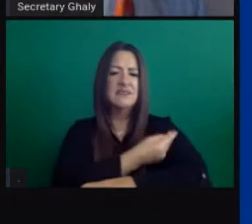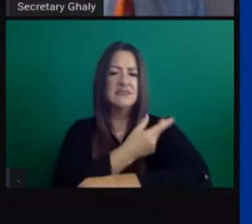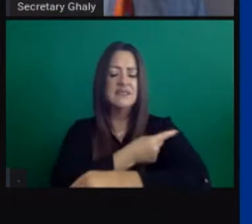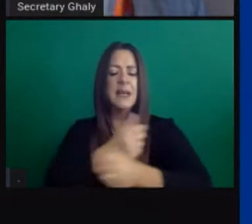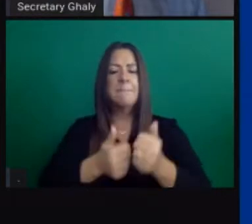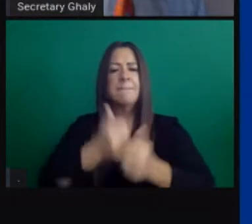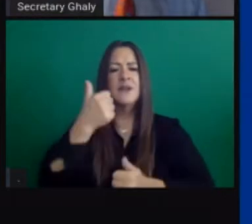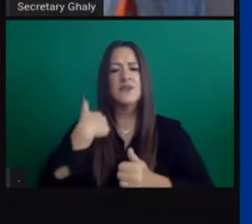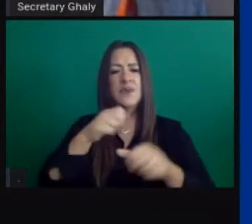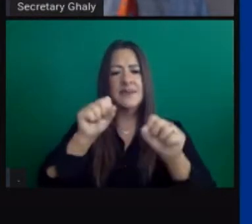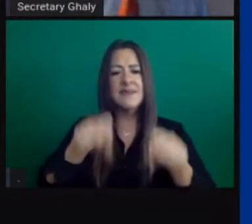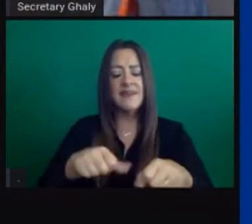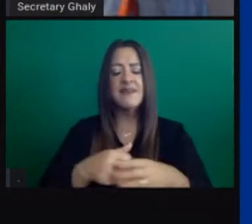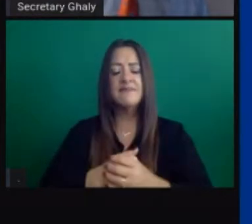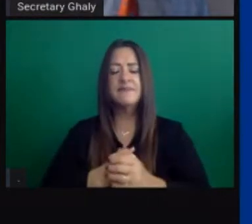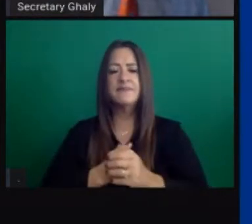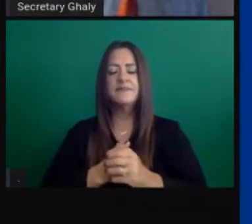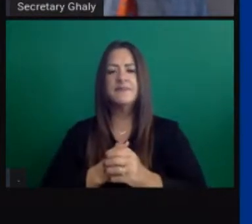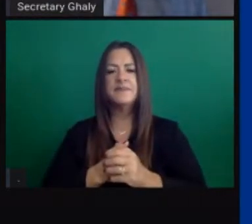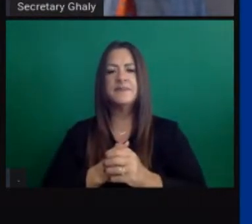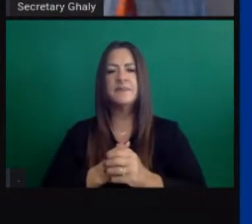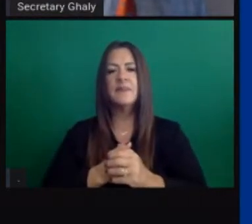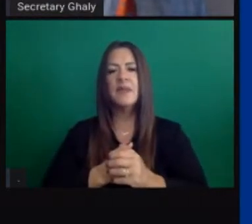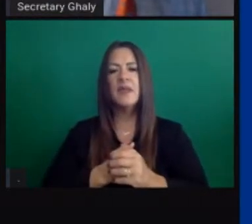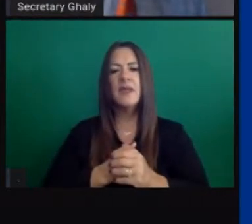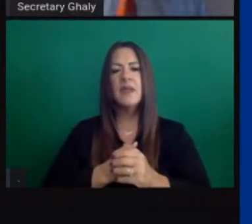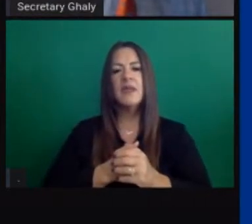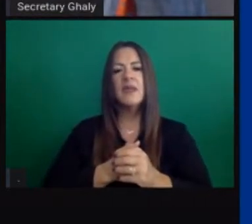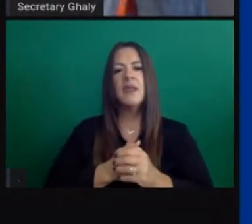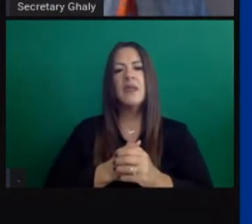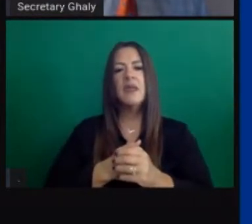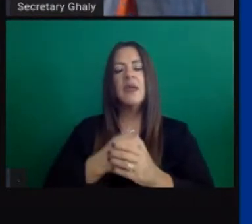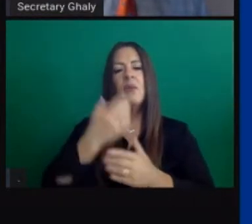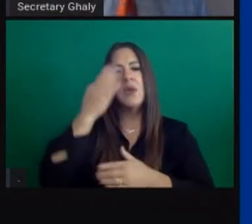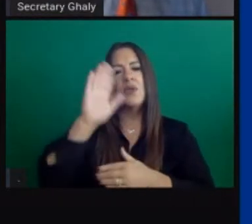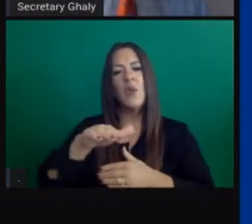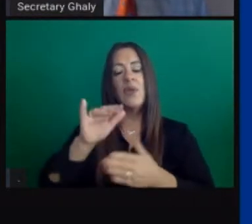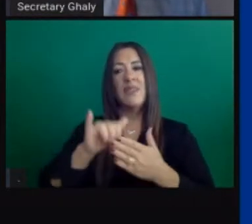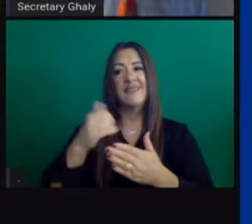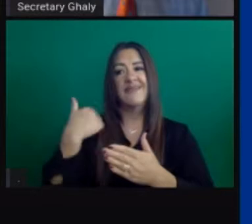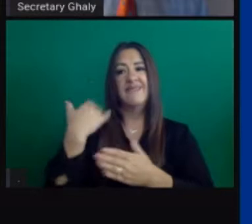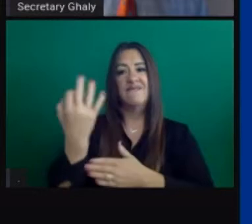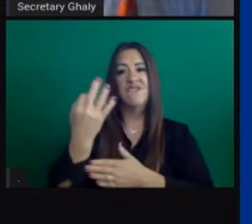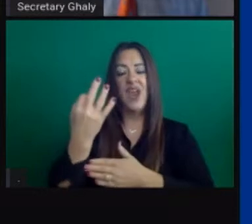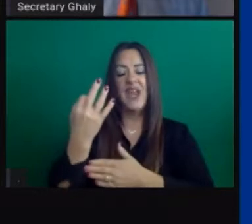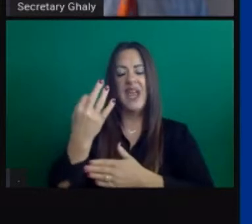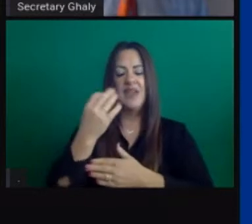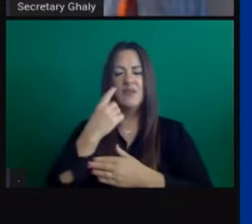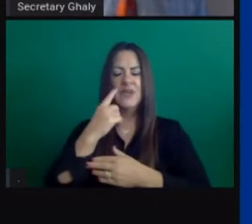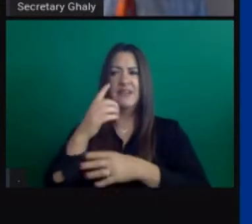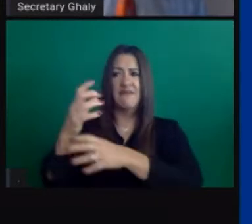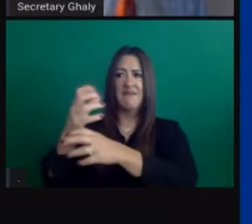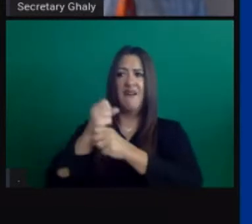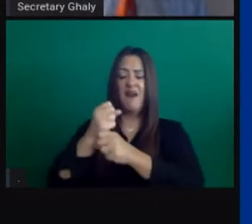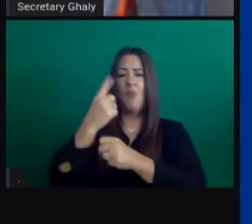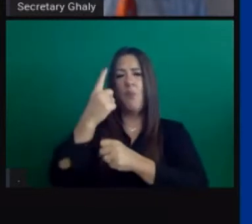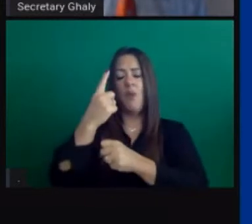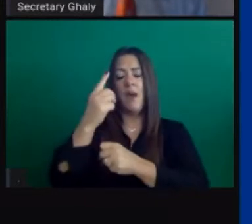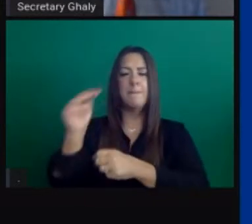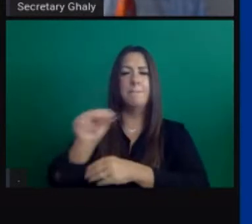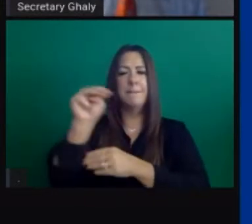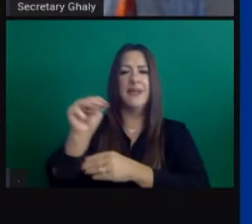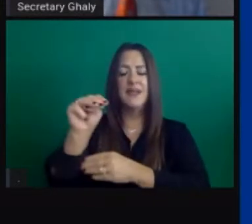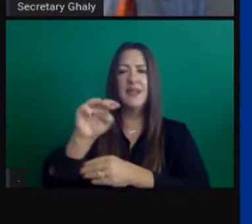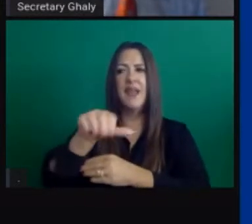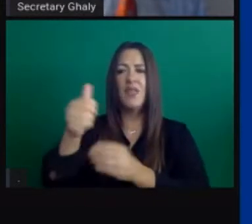at the focus over a 10-day stretch that ended on Friday to get 1 million extra doses or